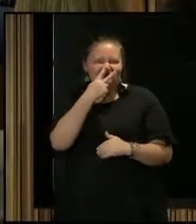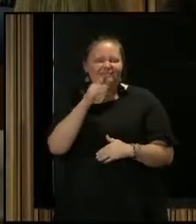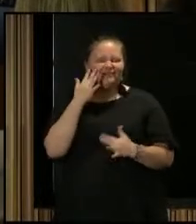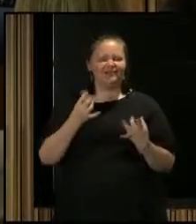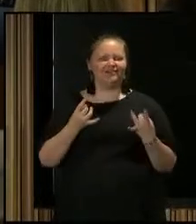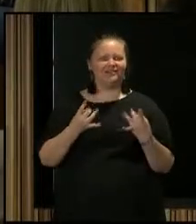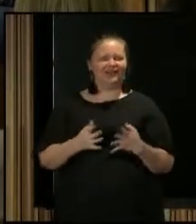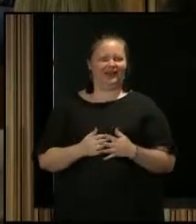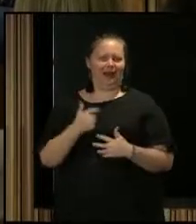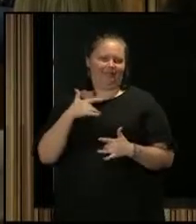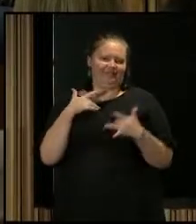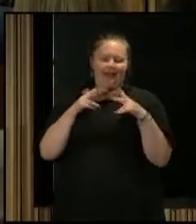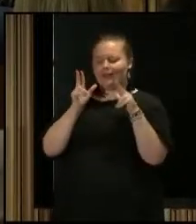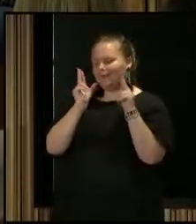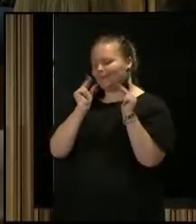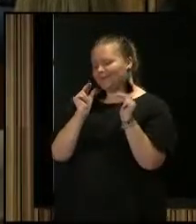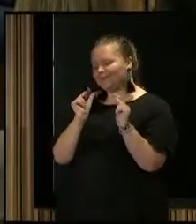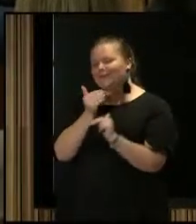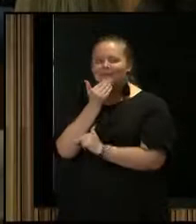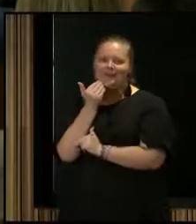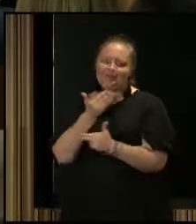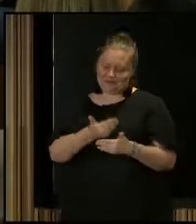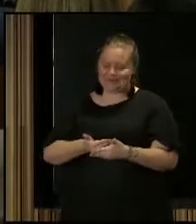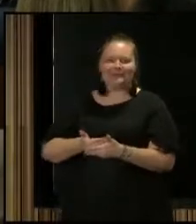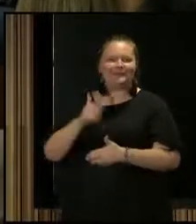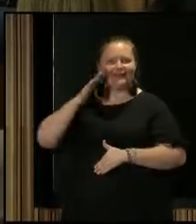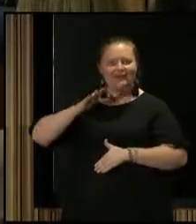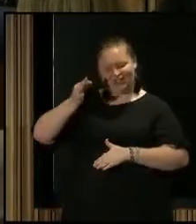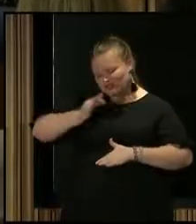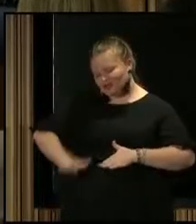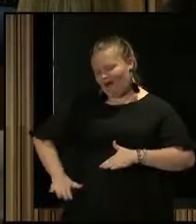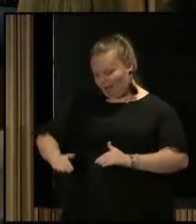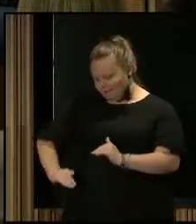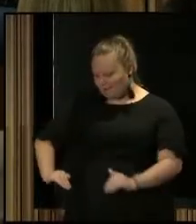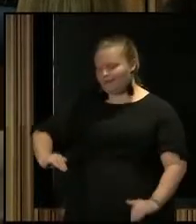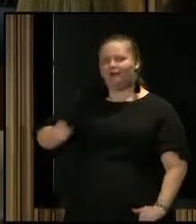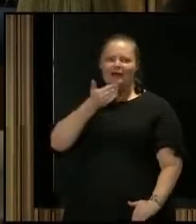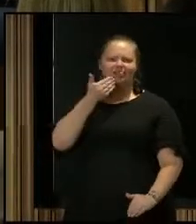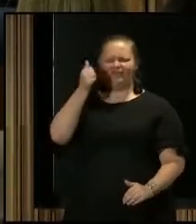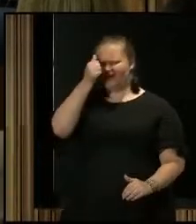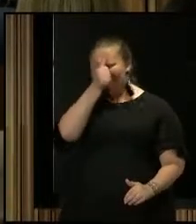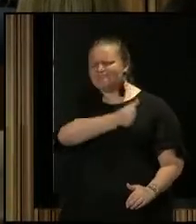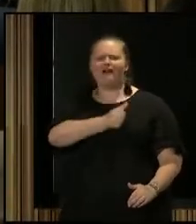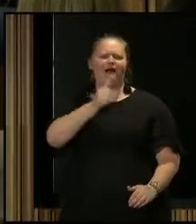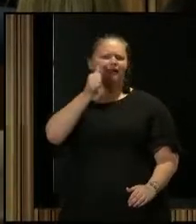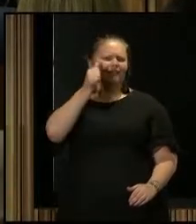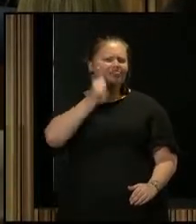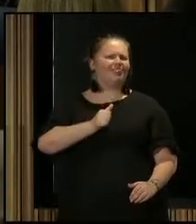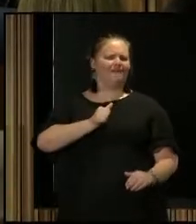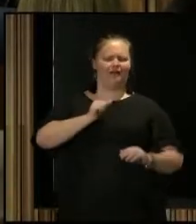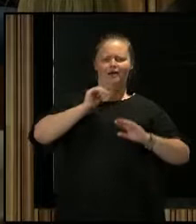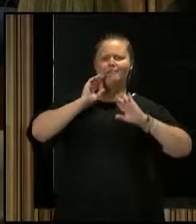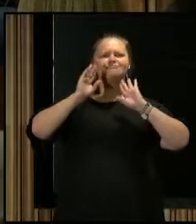I have nurtured this beautiful child into this wonderful, smart, clever, incredible,